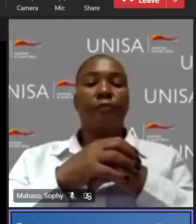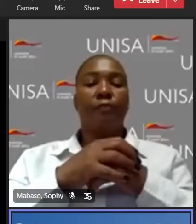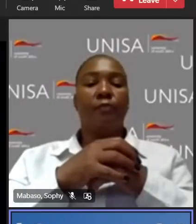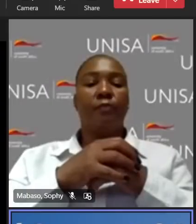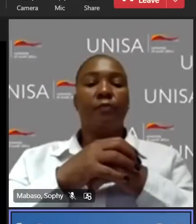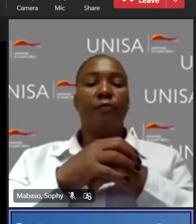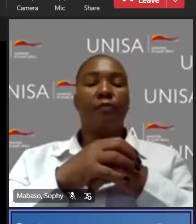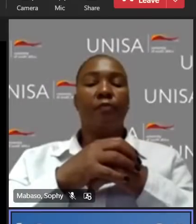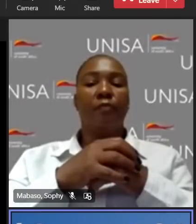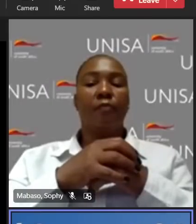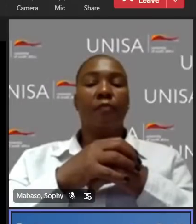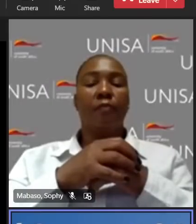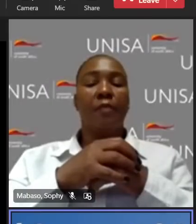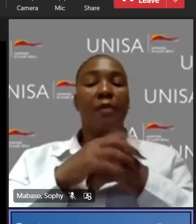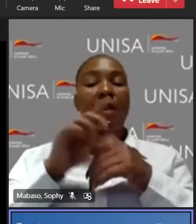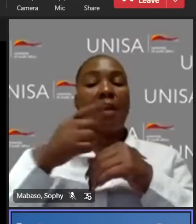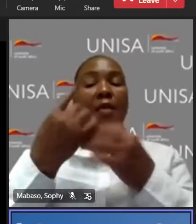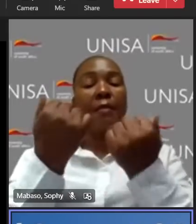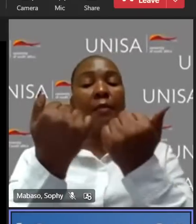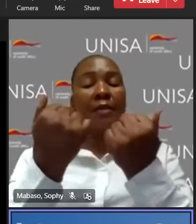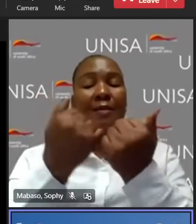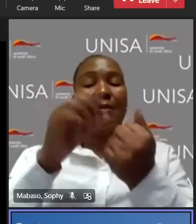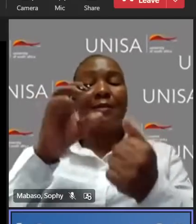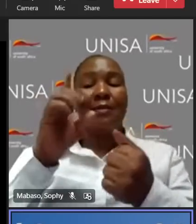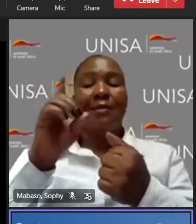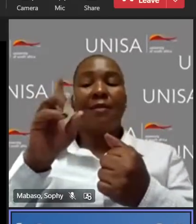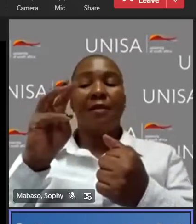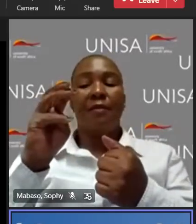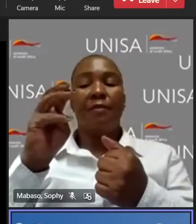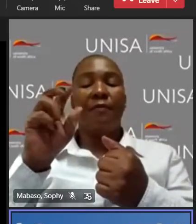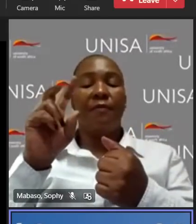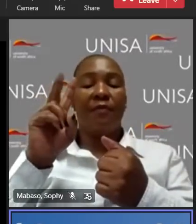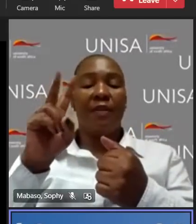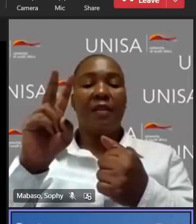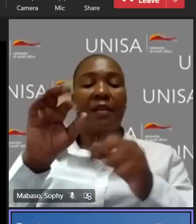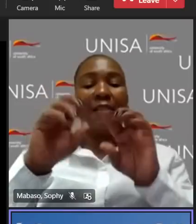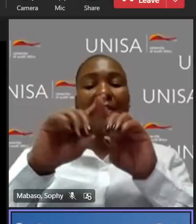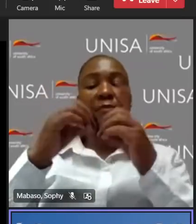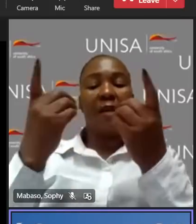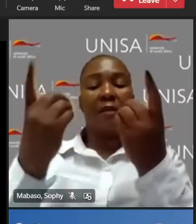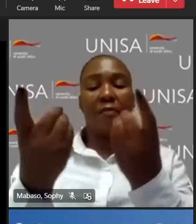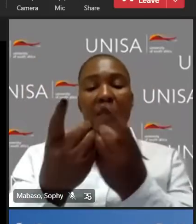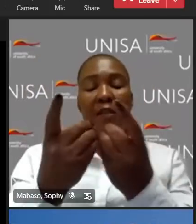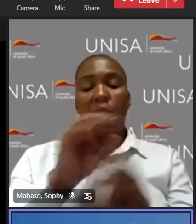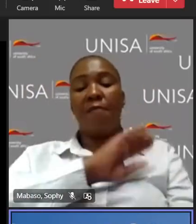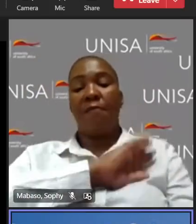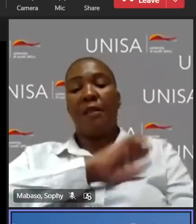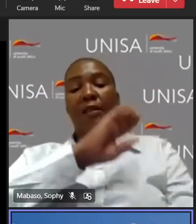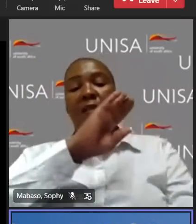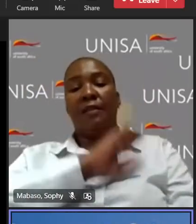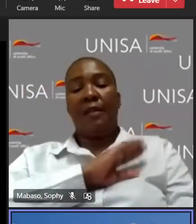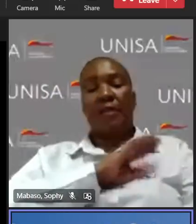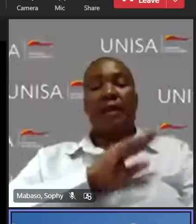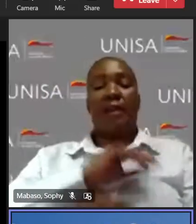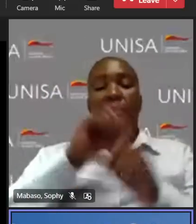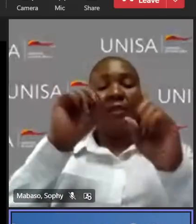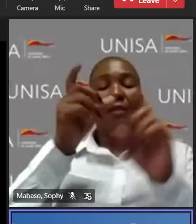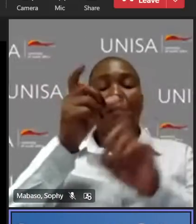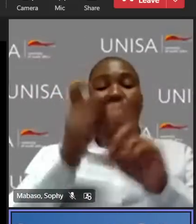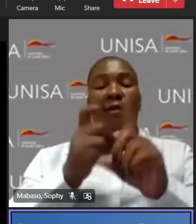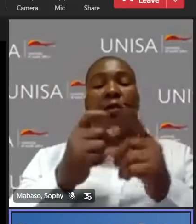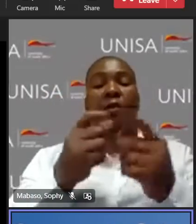There is also a bursary, DMV bursary, Department of Military Veterans. Students, they